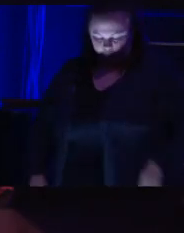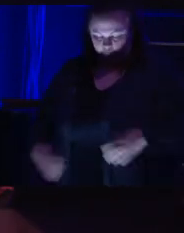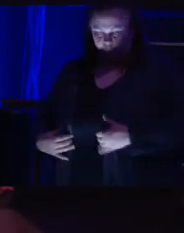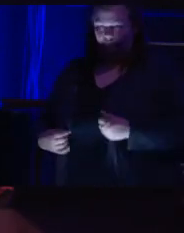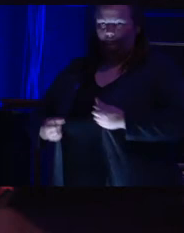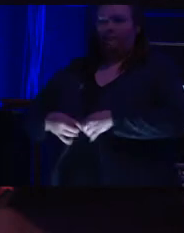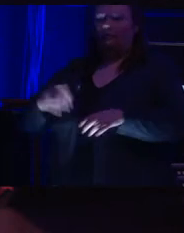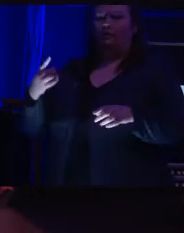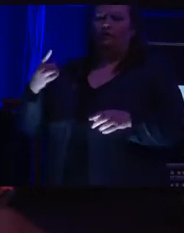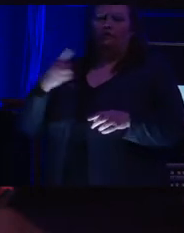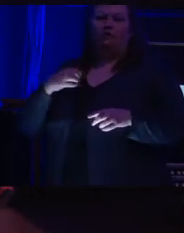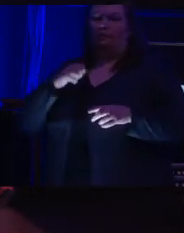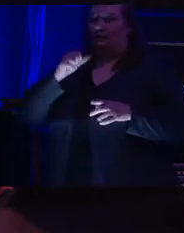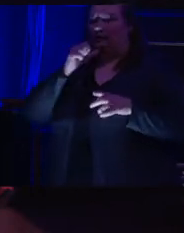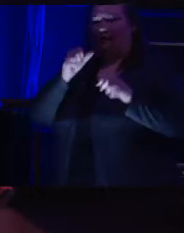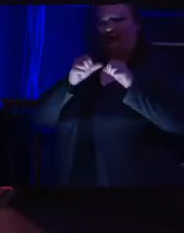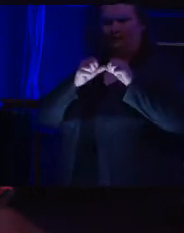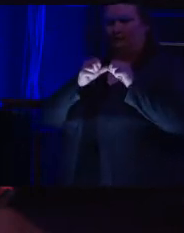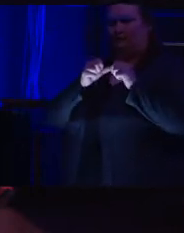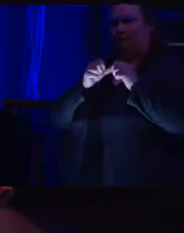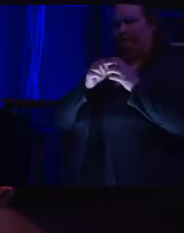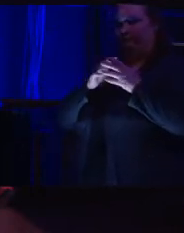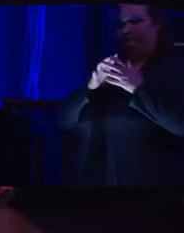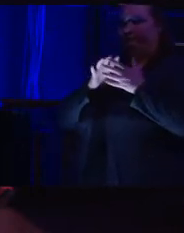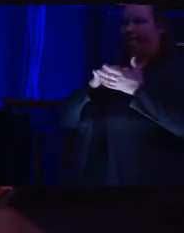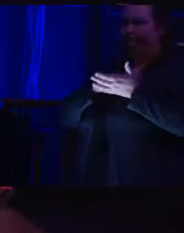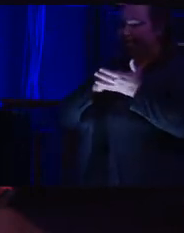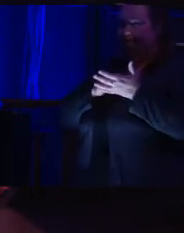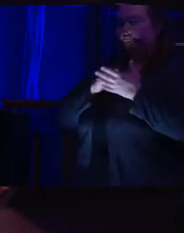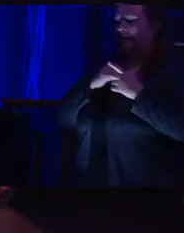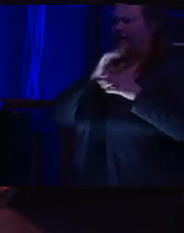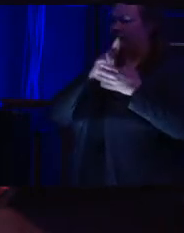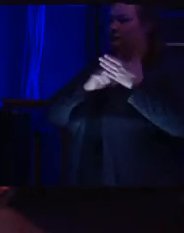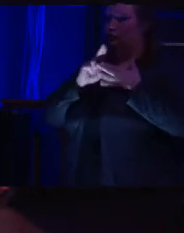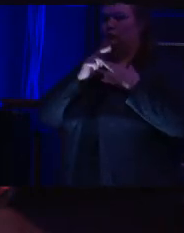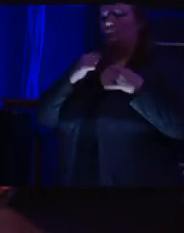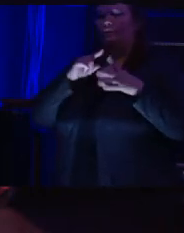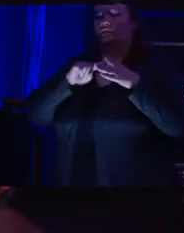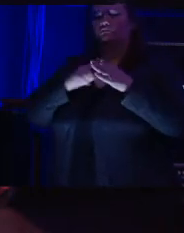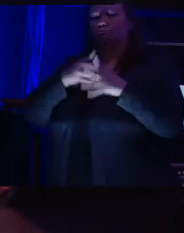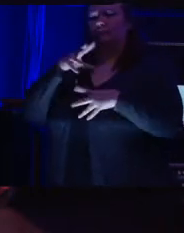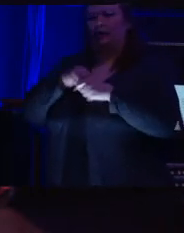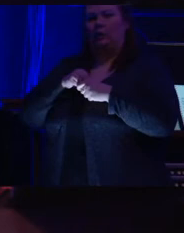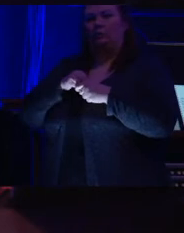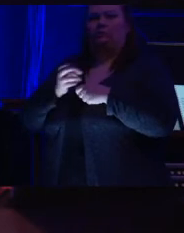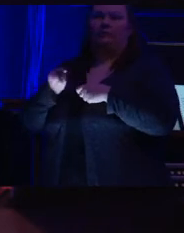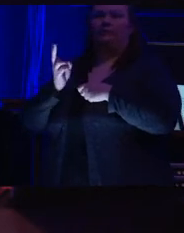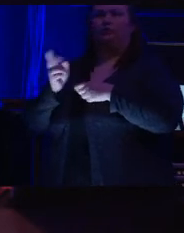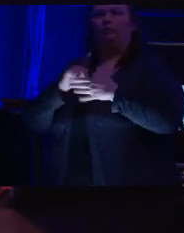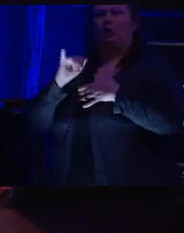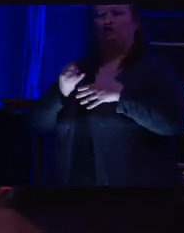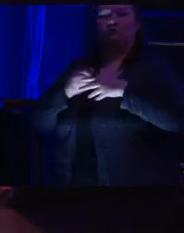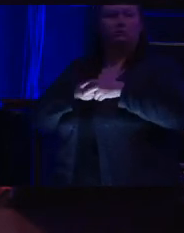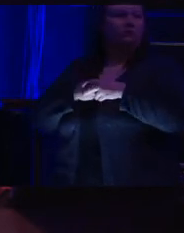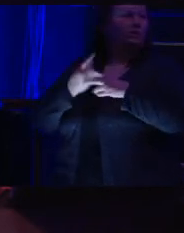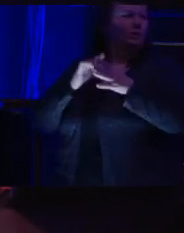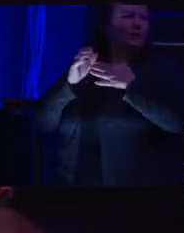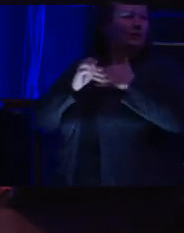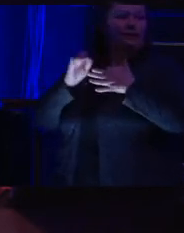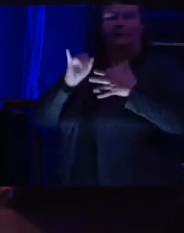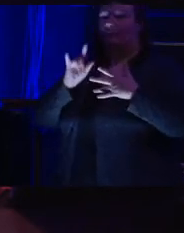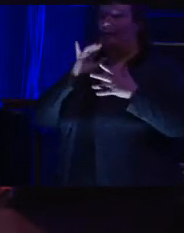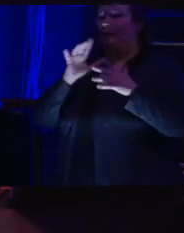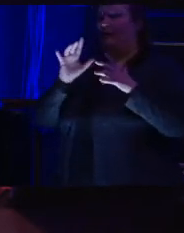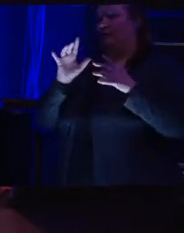And we will not waver as an institution. We have embarked on an inclusive history project, which is being led by